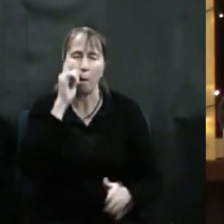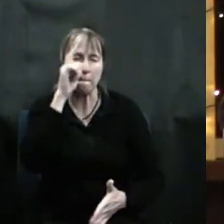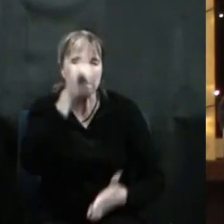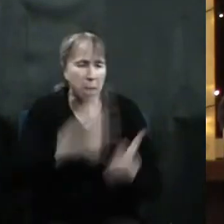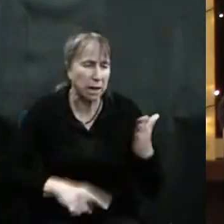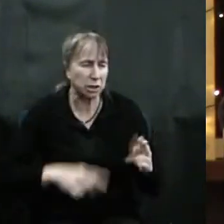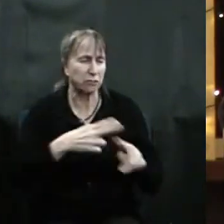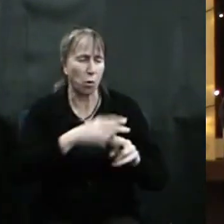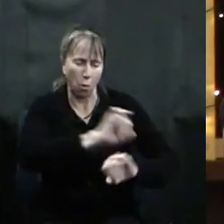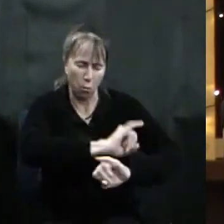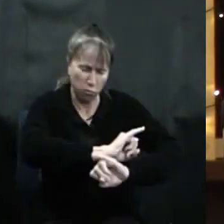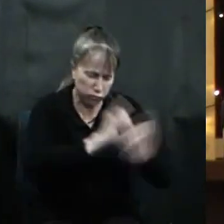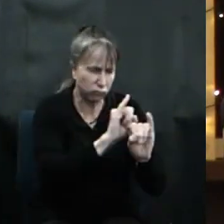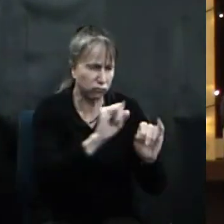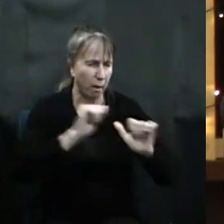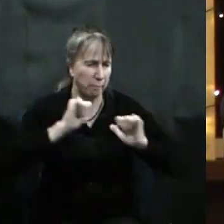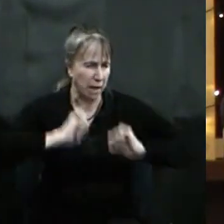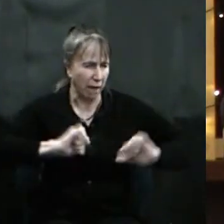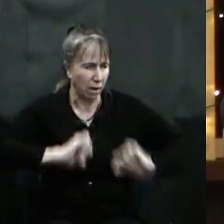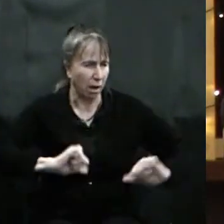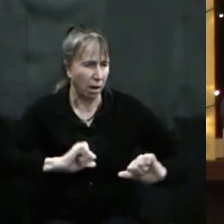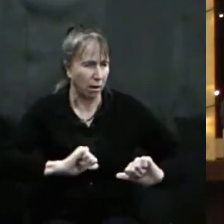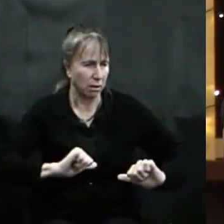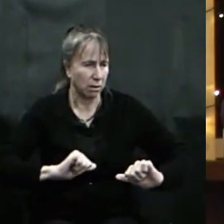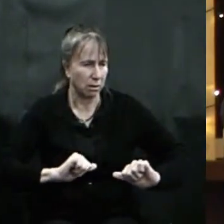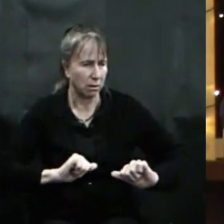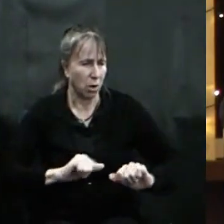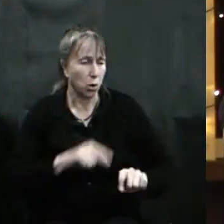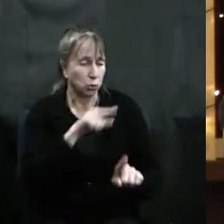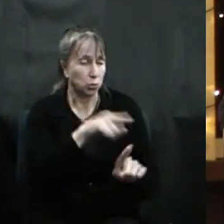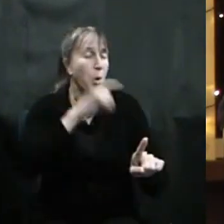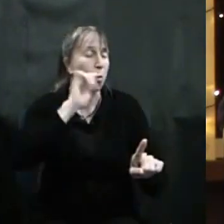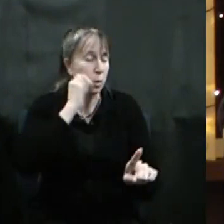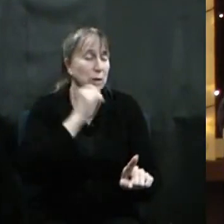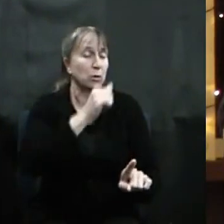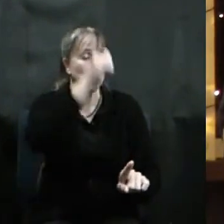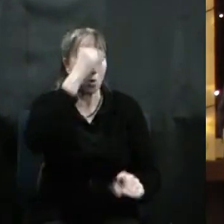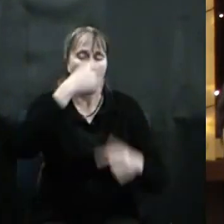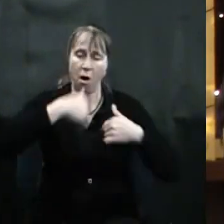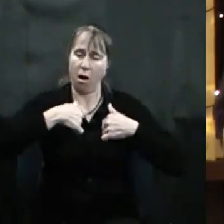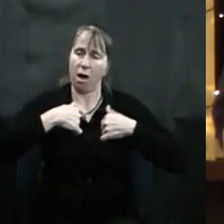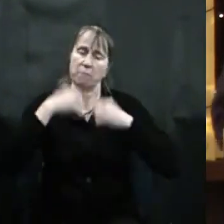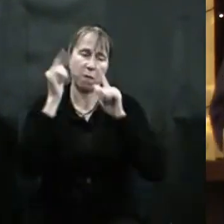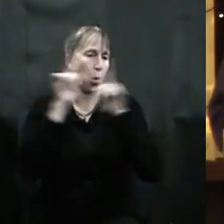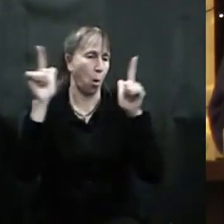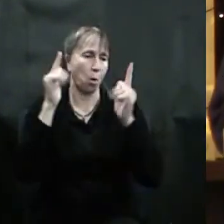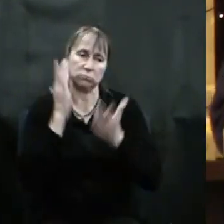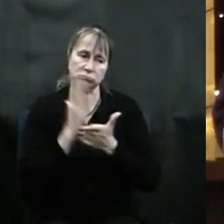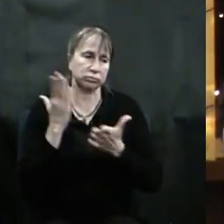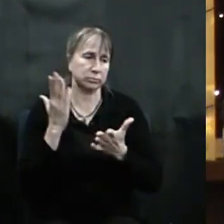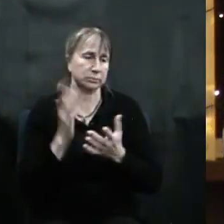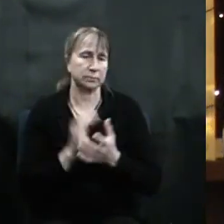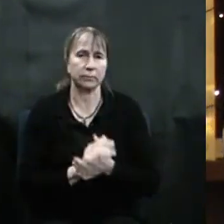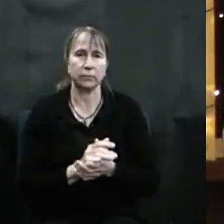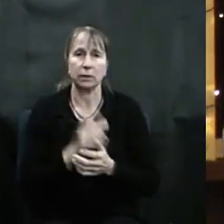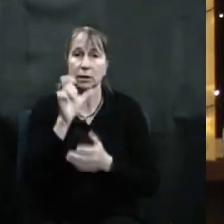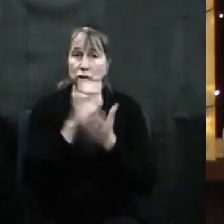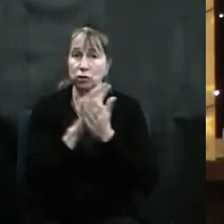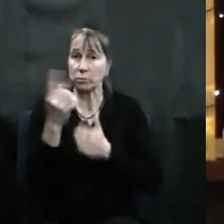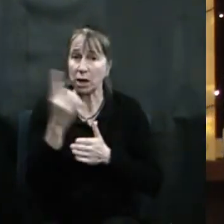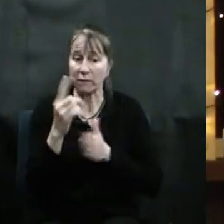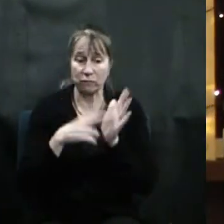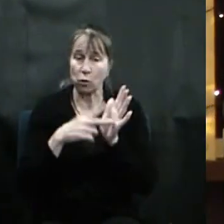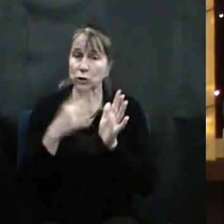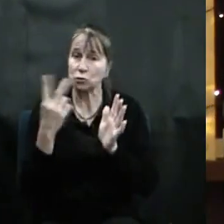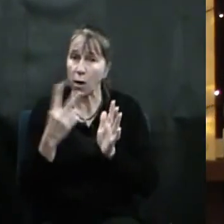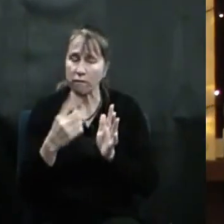your abominations are in your midst, then you will know that I am the Lord. Chapter 11, verse 12. I will